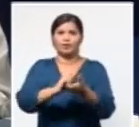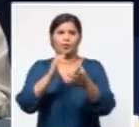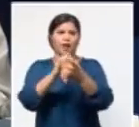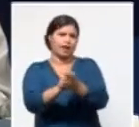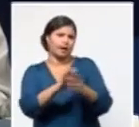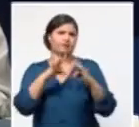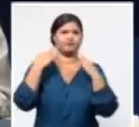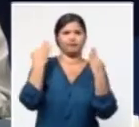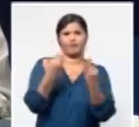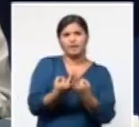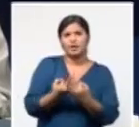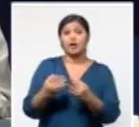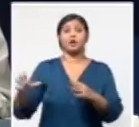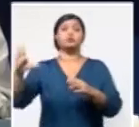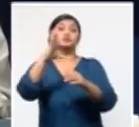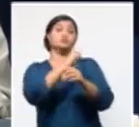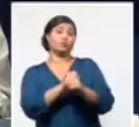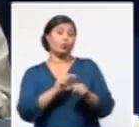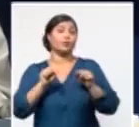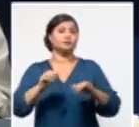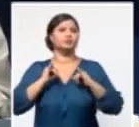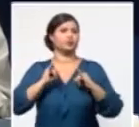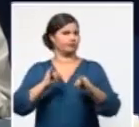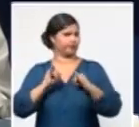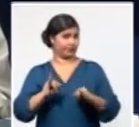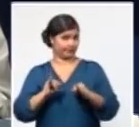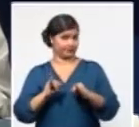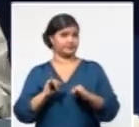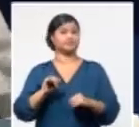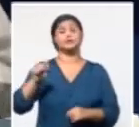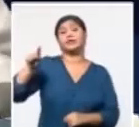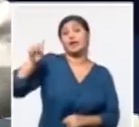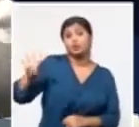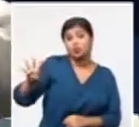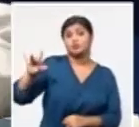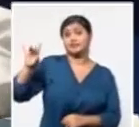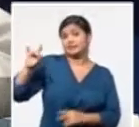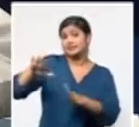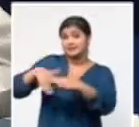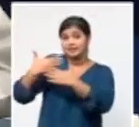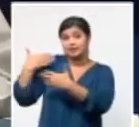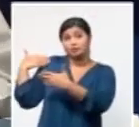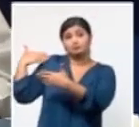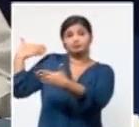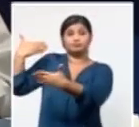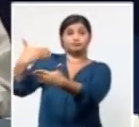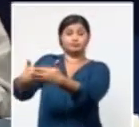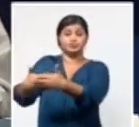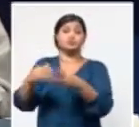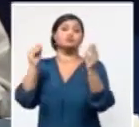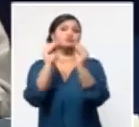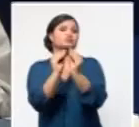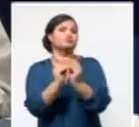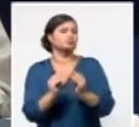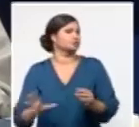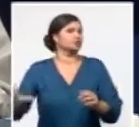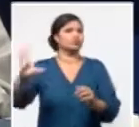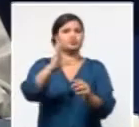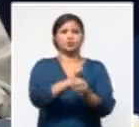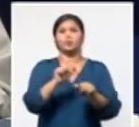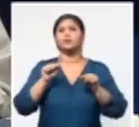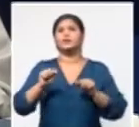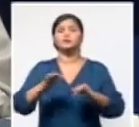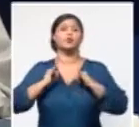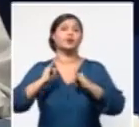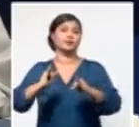14 days. And likewise, if anybody knows that a person with whom he or